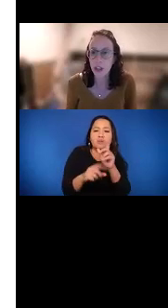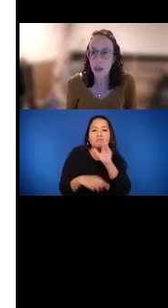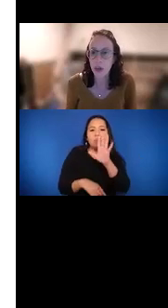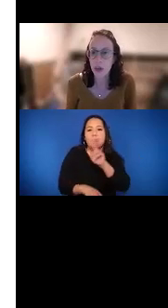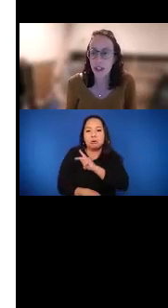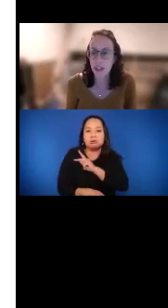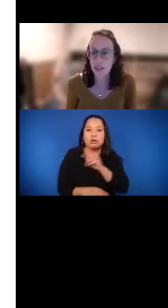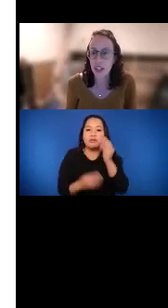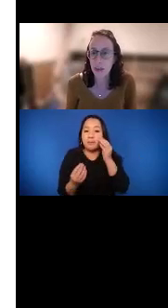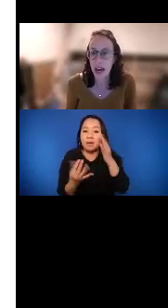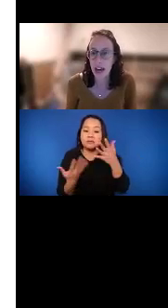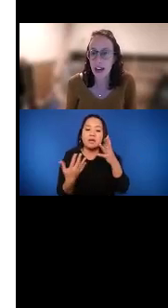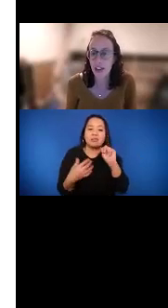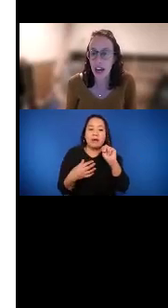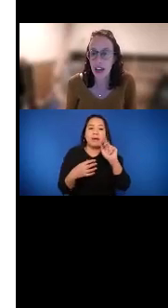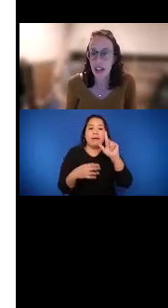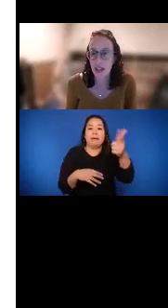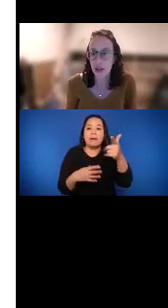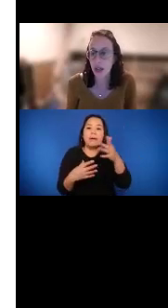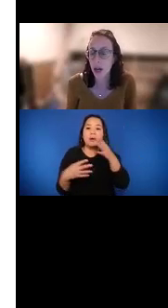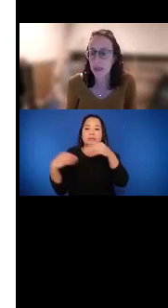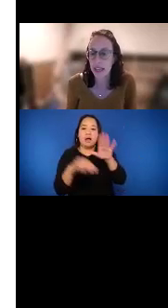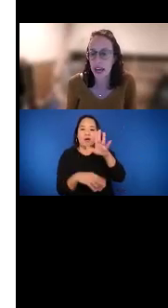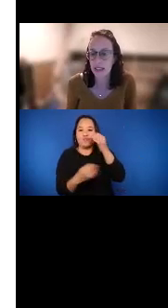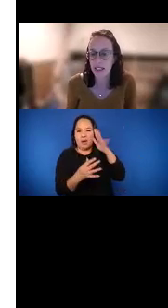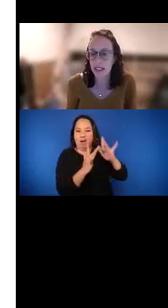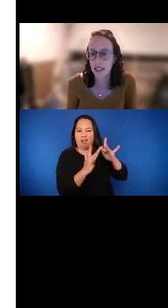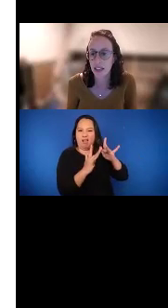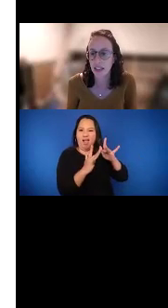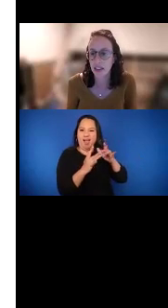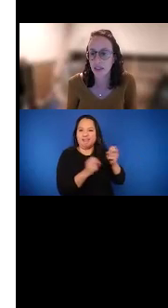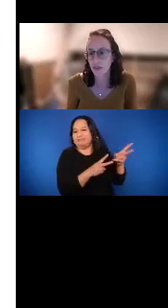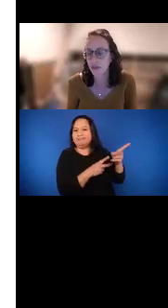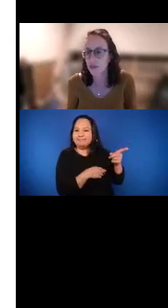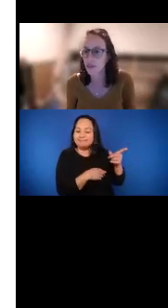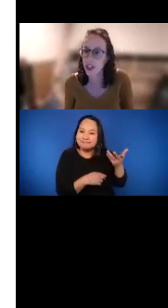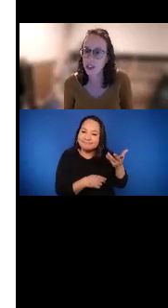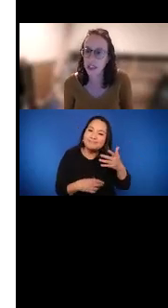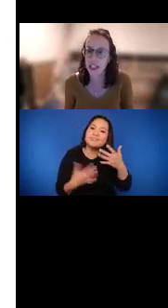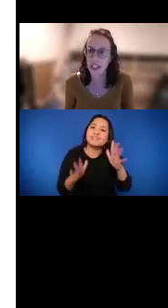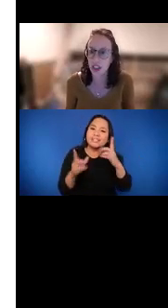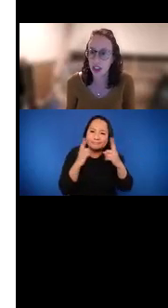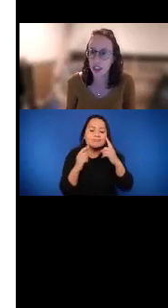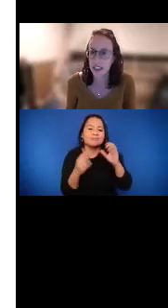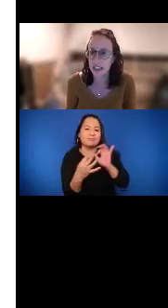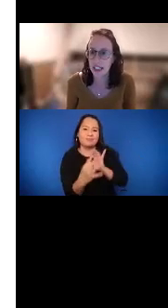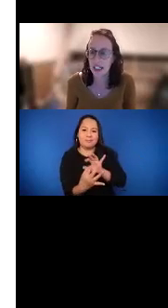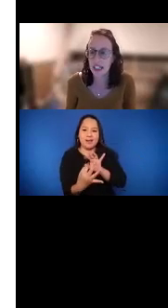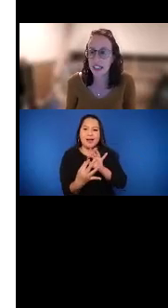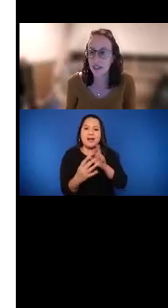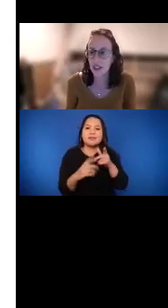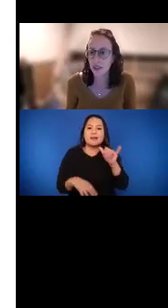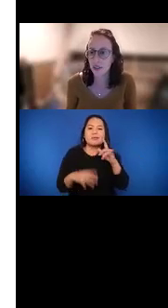We're also hearing feedback that a common tactic that fraudulent